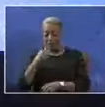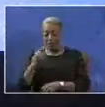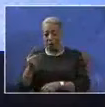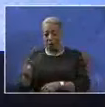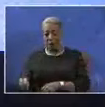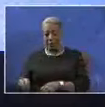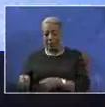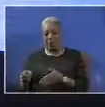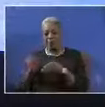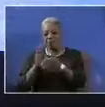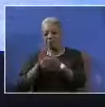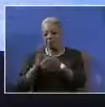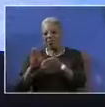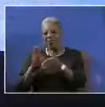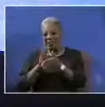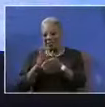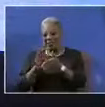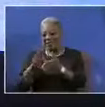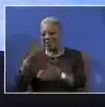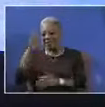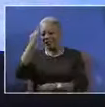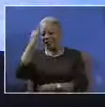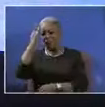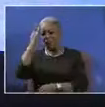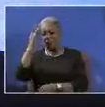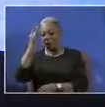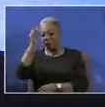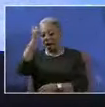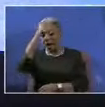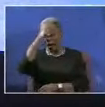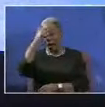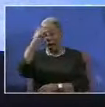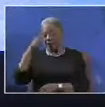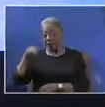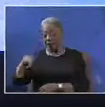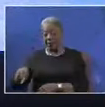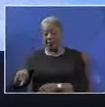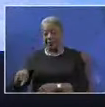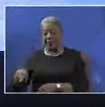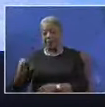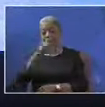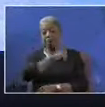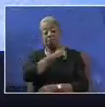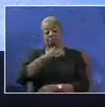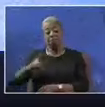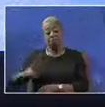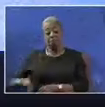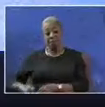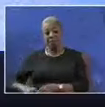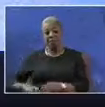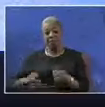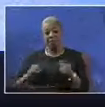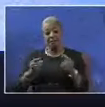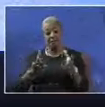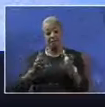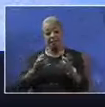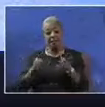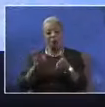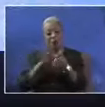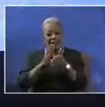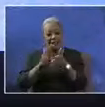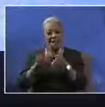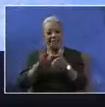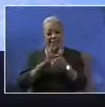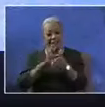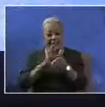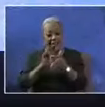census because David wanted to take the census. Satan does not incite